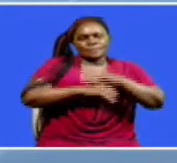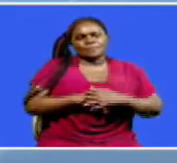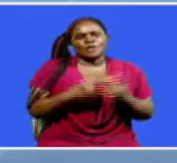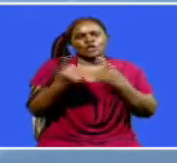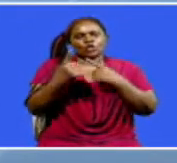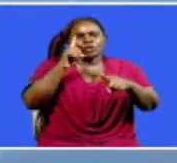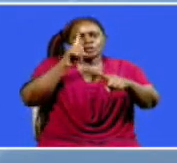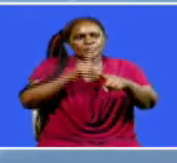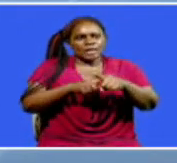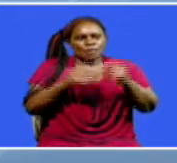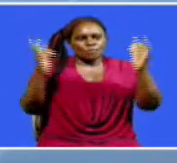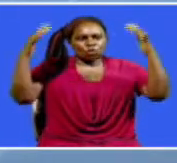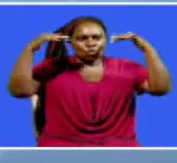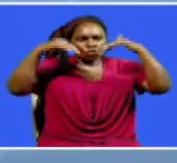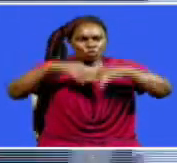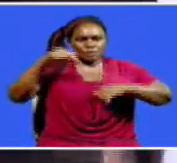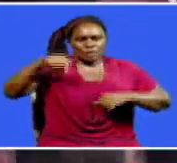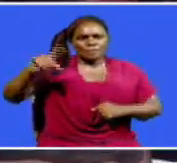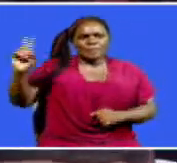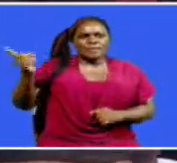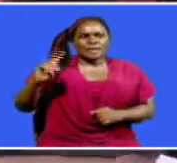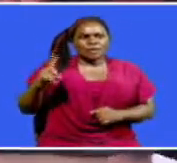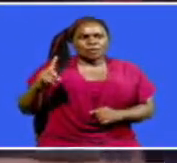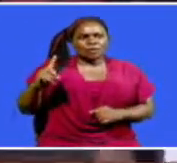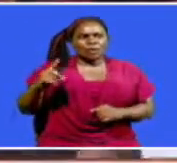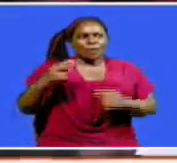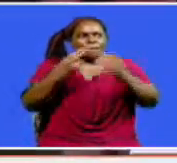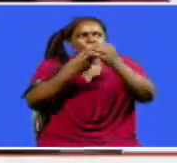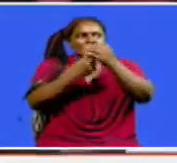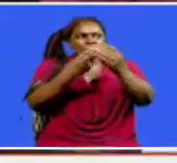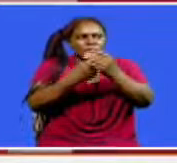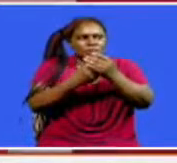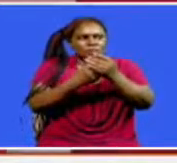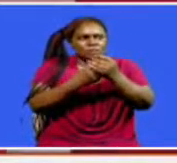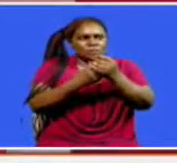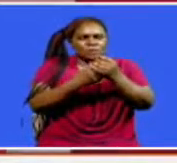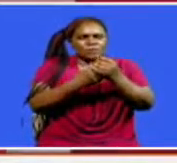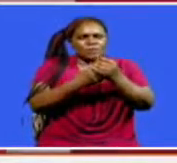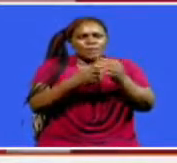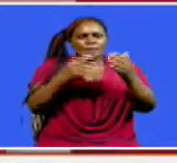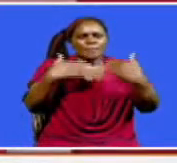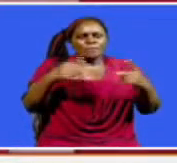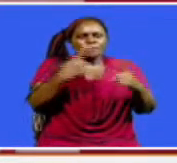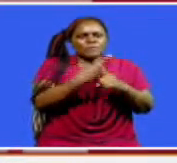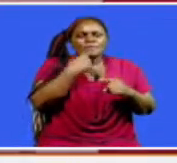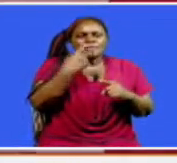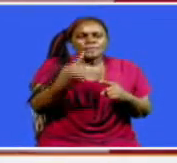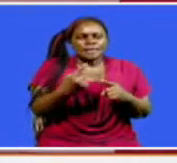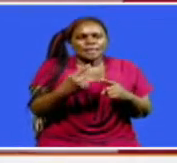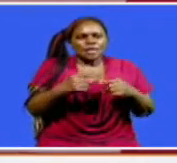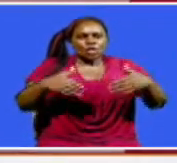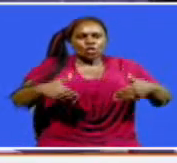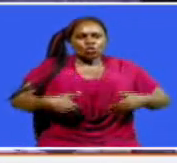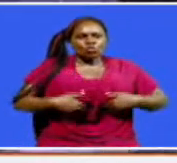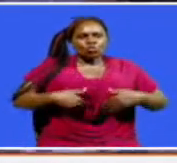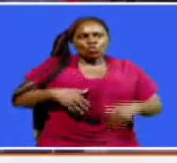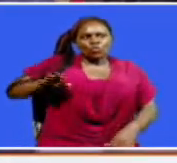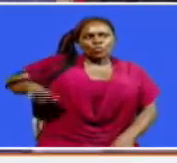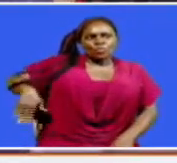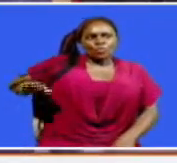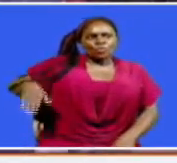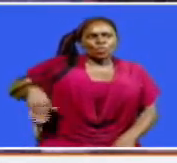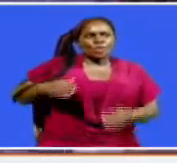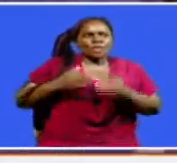Speaking during a youth conference here in Nairobi under the partnership of ActionAid, the stakeholders noted that the youth have been left behind